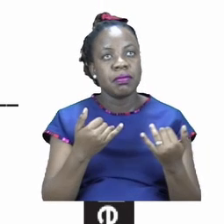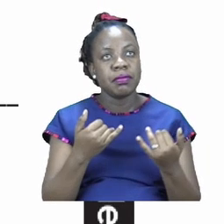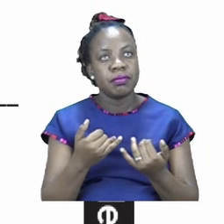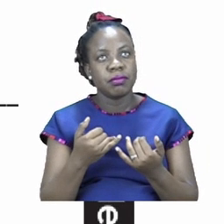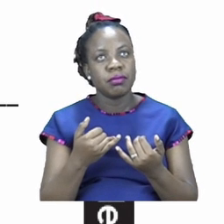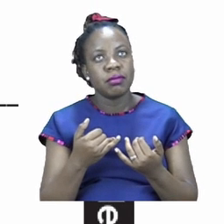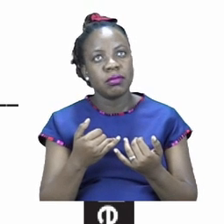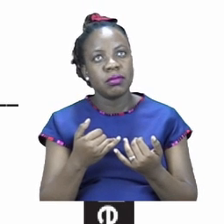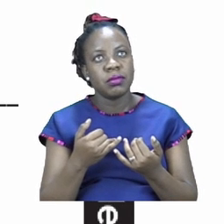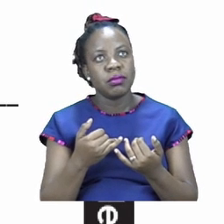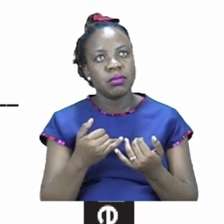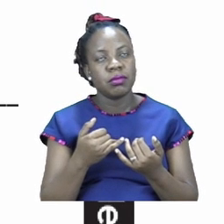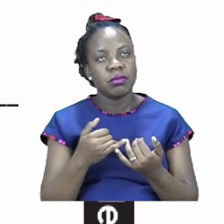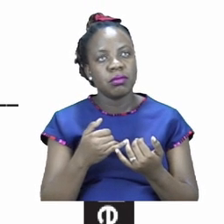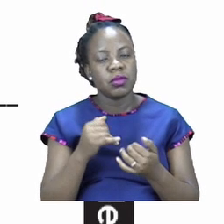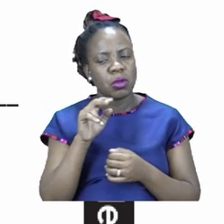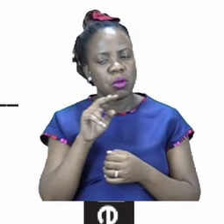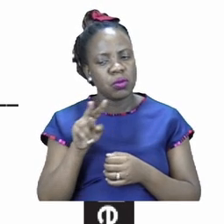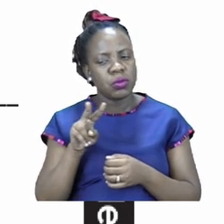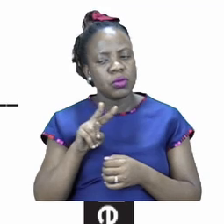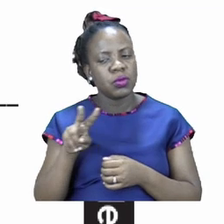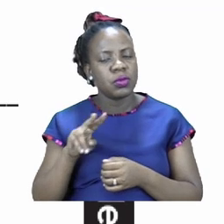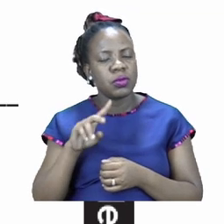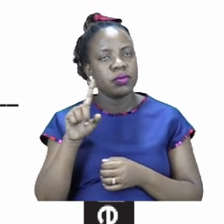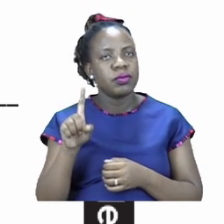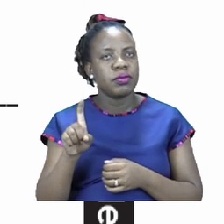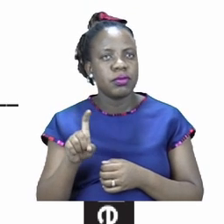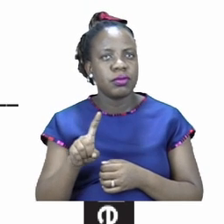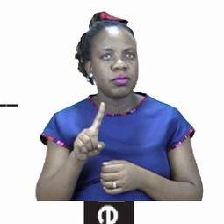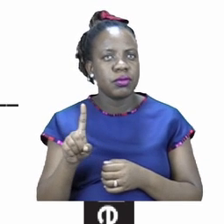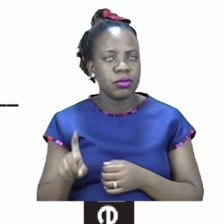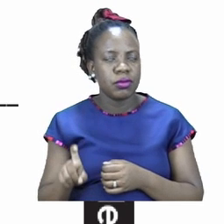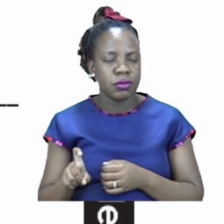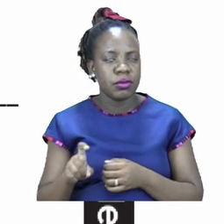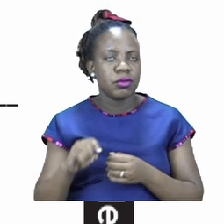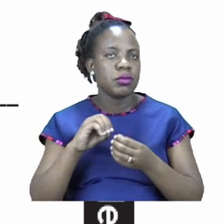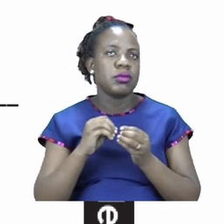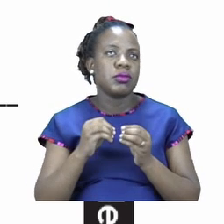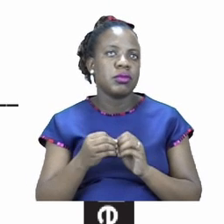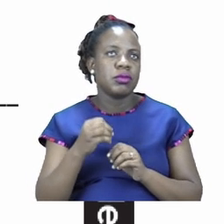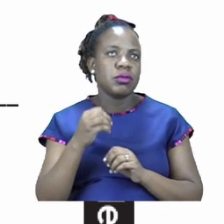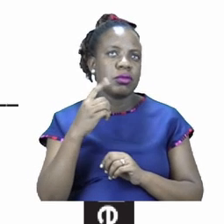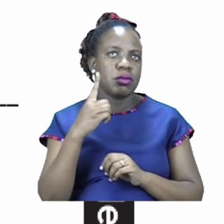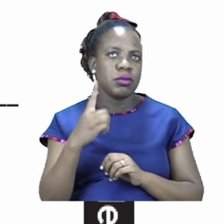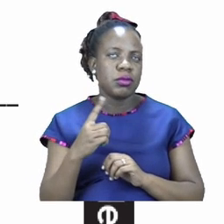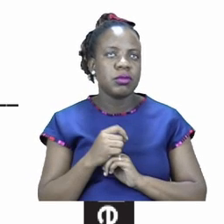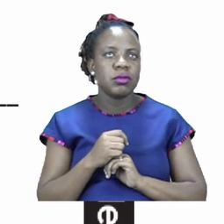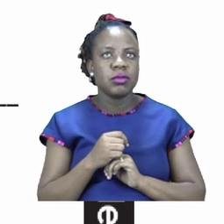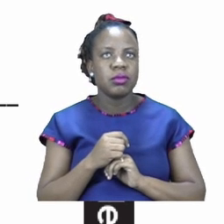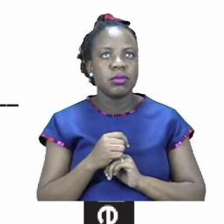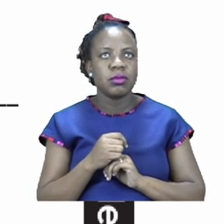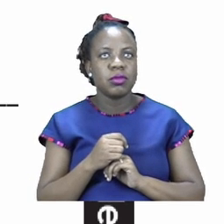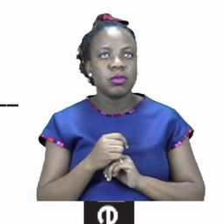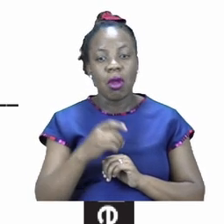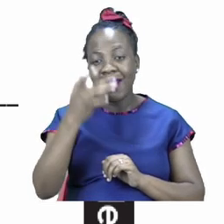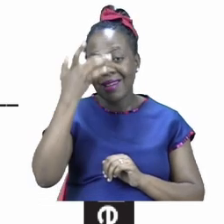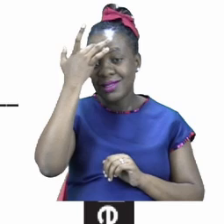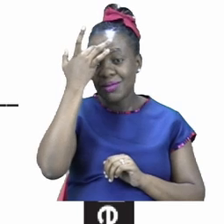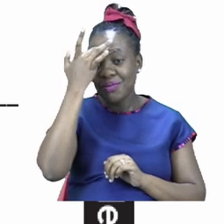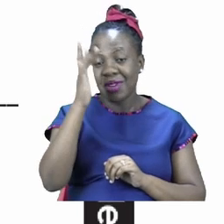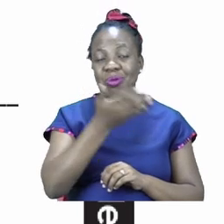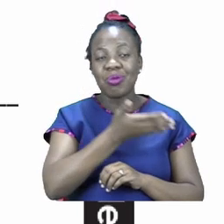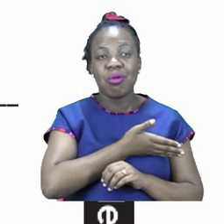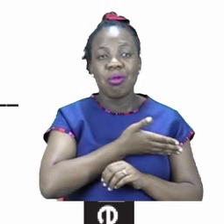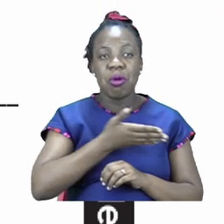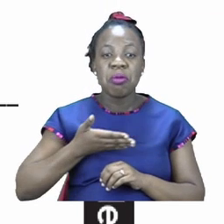taking a look at the questions. Number 1 says, Where did the wise woman live?